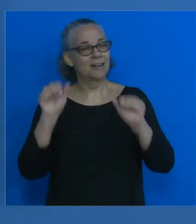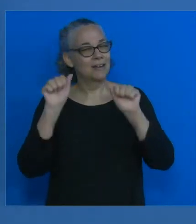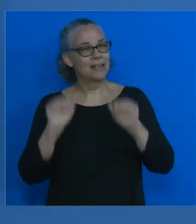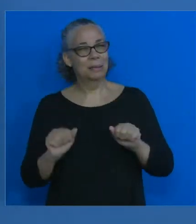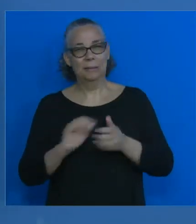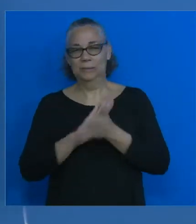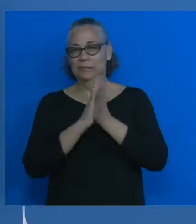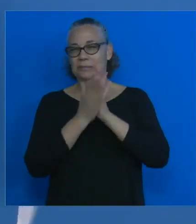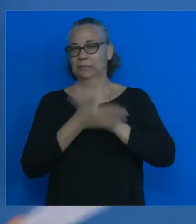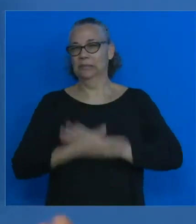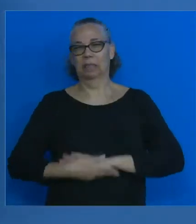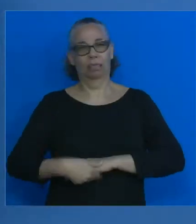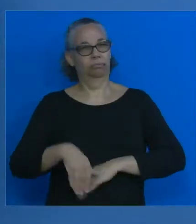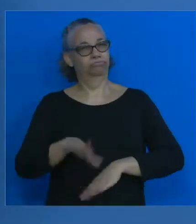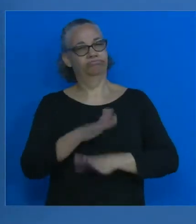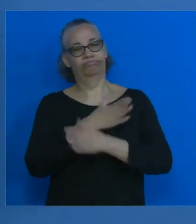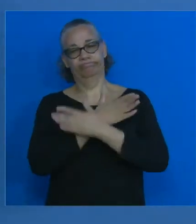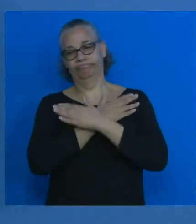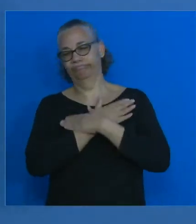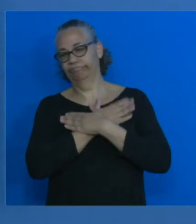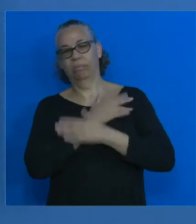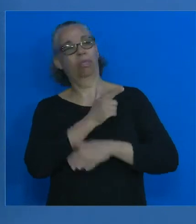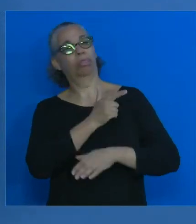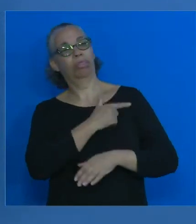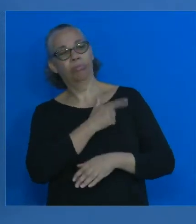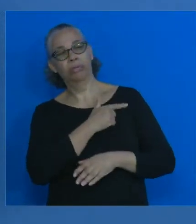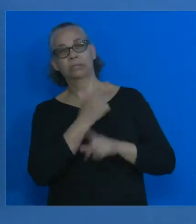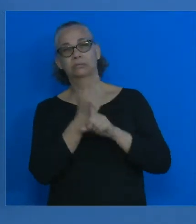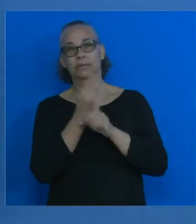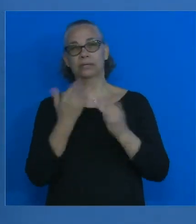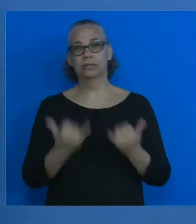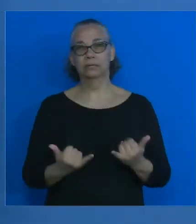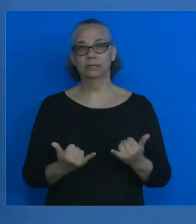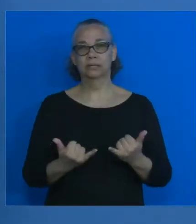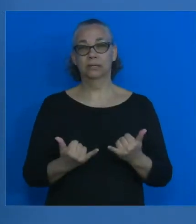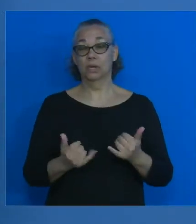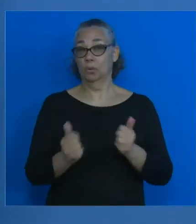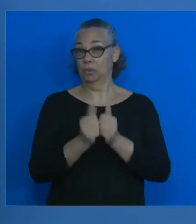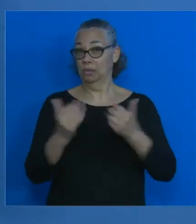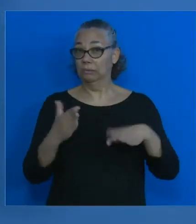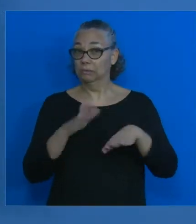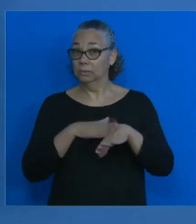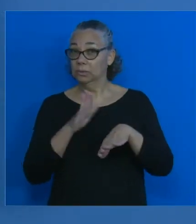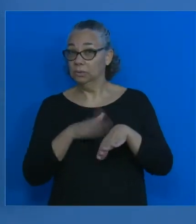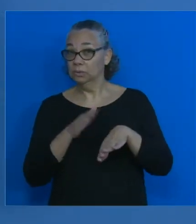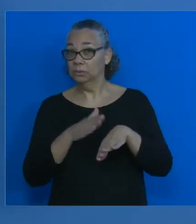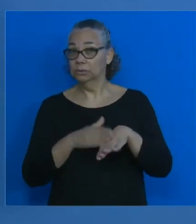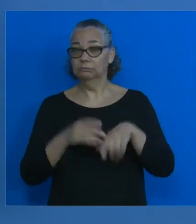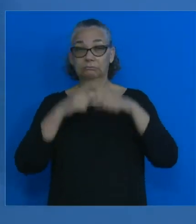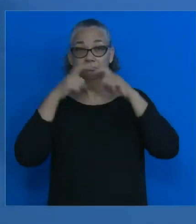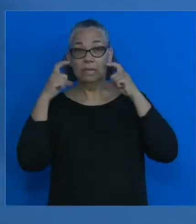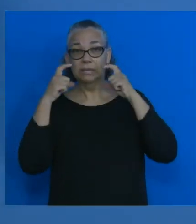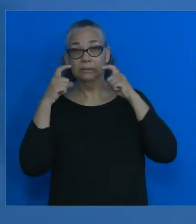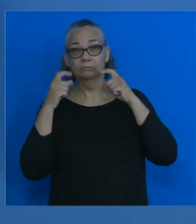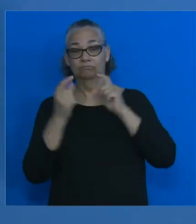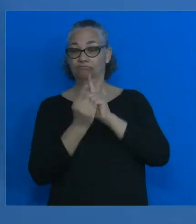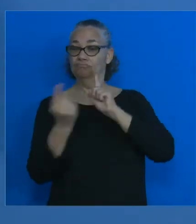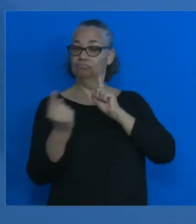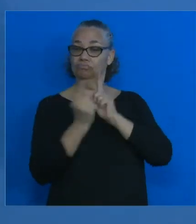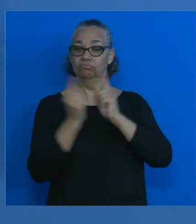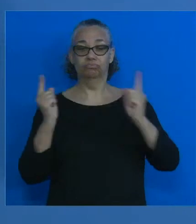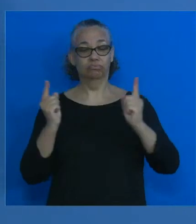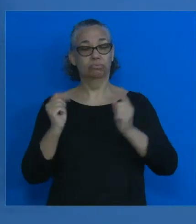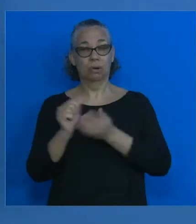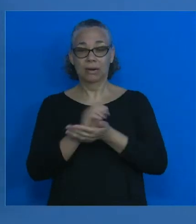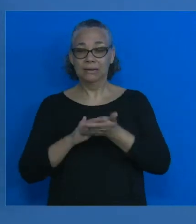at this time. Without the precautions that we all know, wearing a mask, physical distancing, and hand washing,